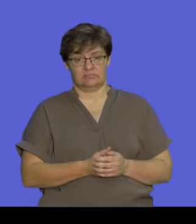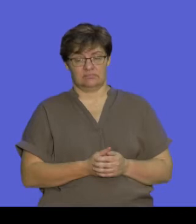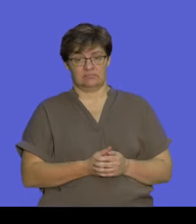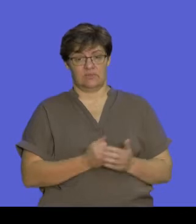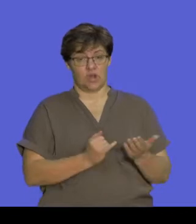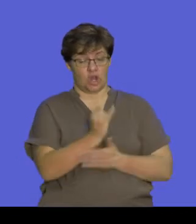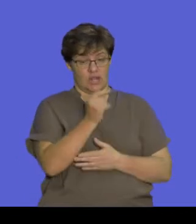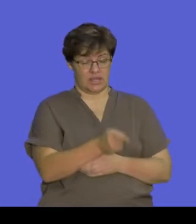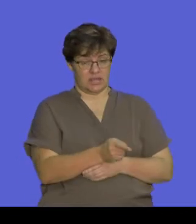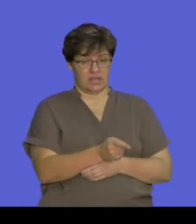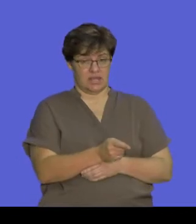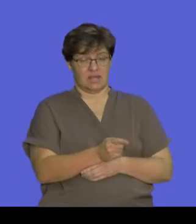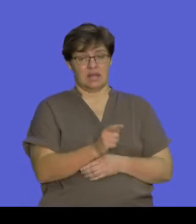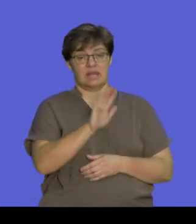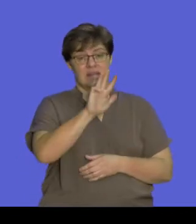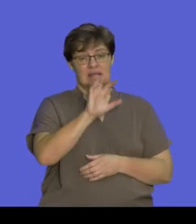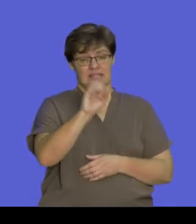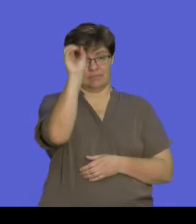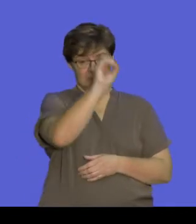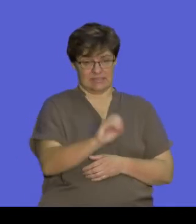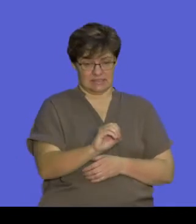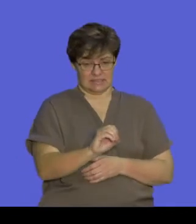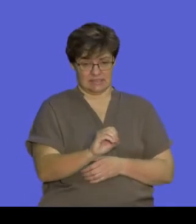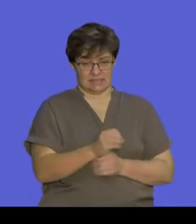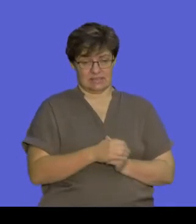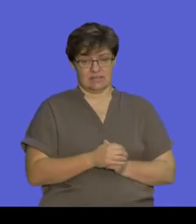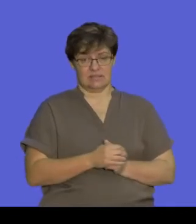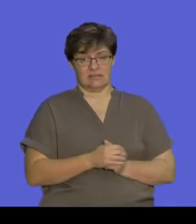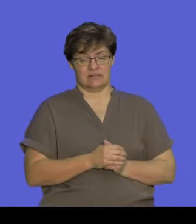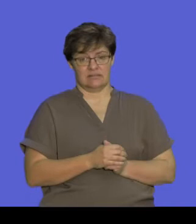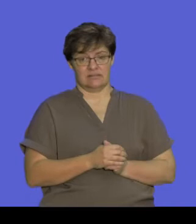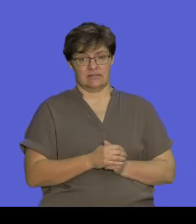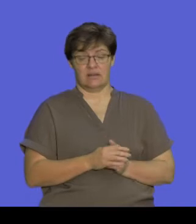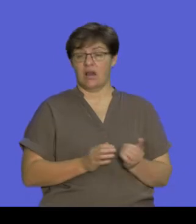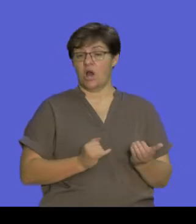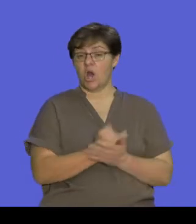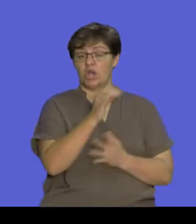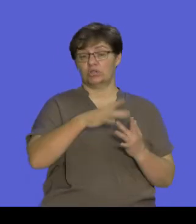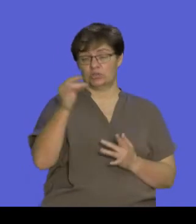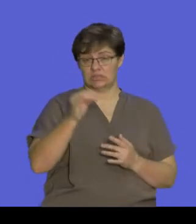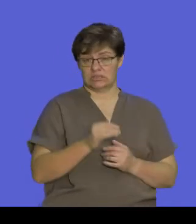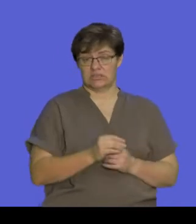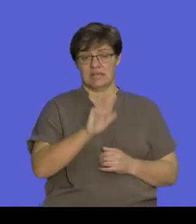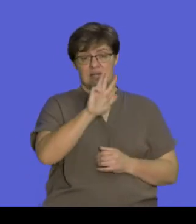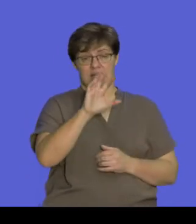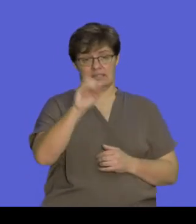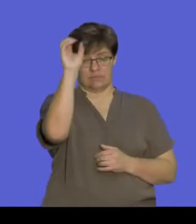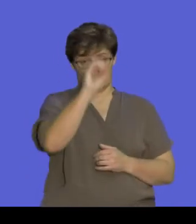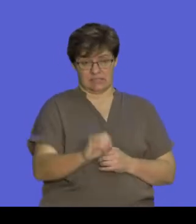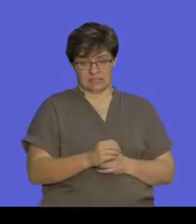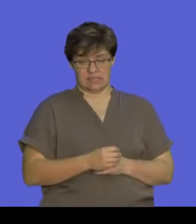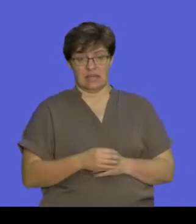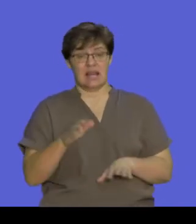early 90% of the time. So we're going to say the early choice here is 90%, and the